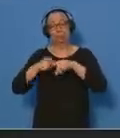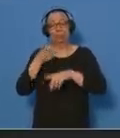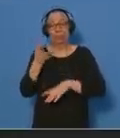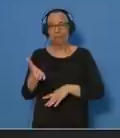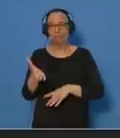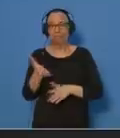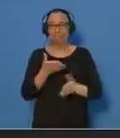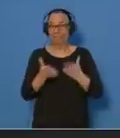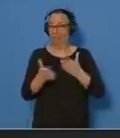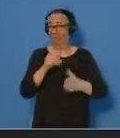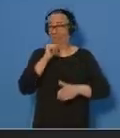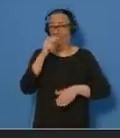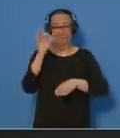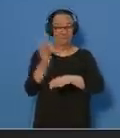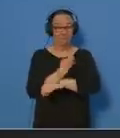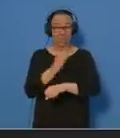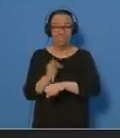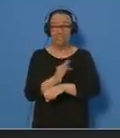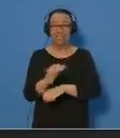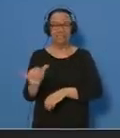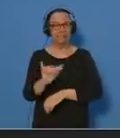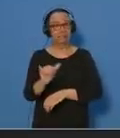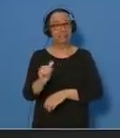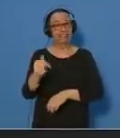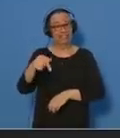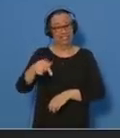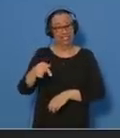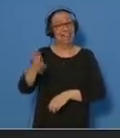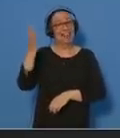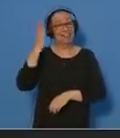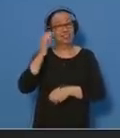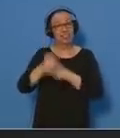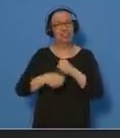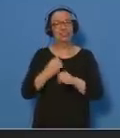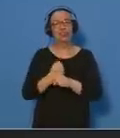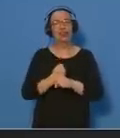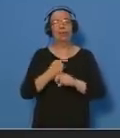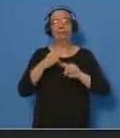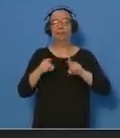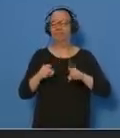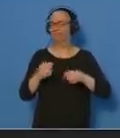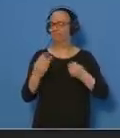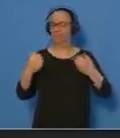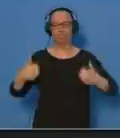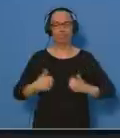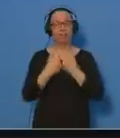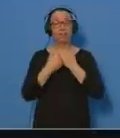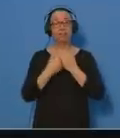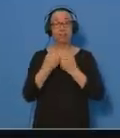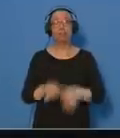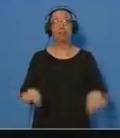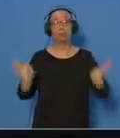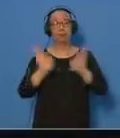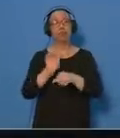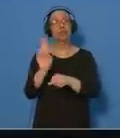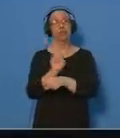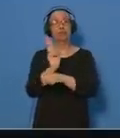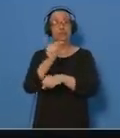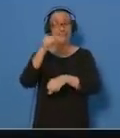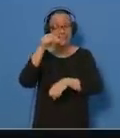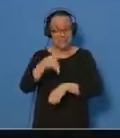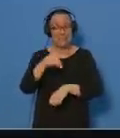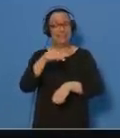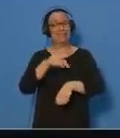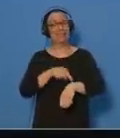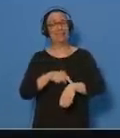may not be able to function as it was this year. So there is going to be a lot of challenge. And it's important that people take this time to build